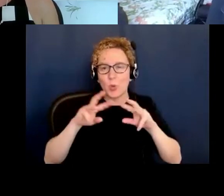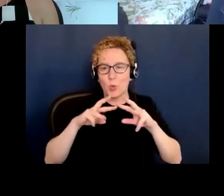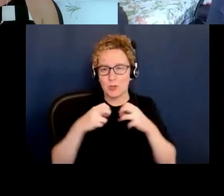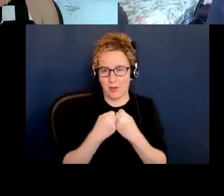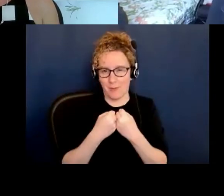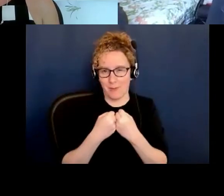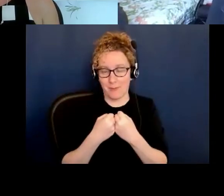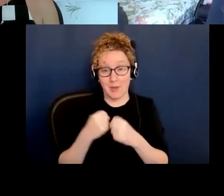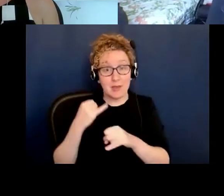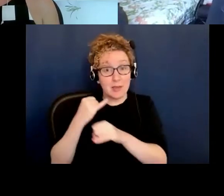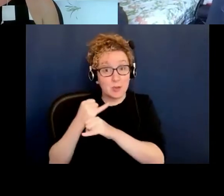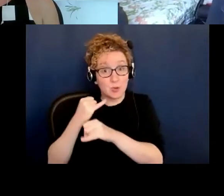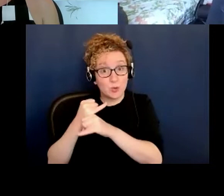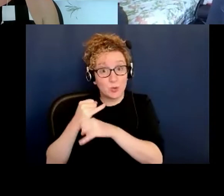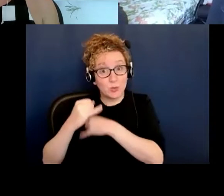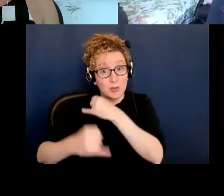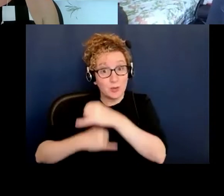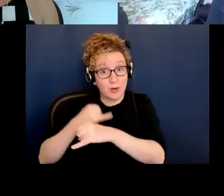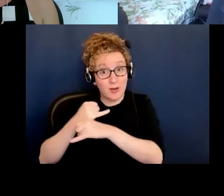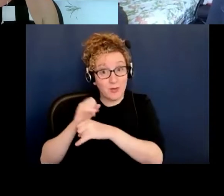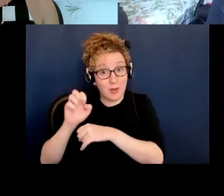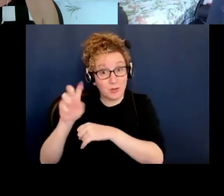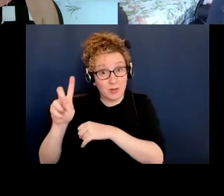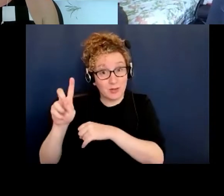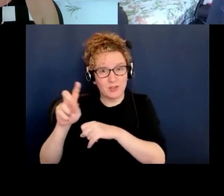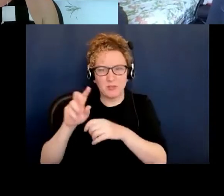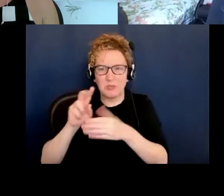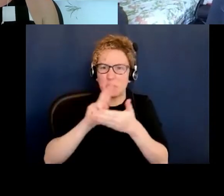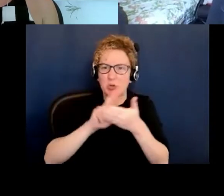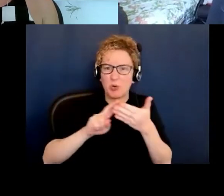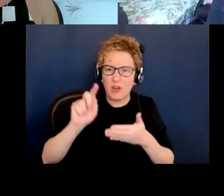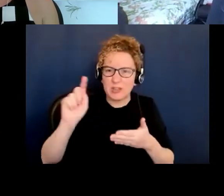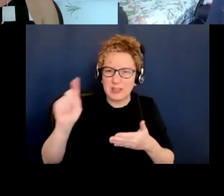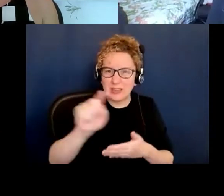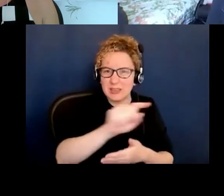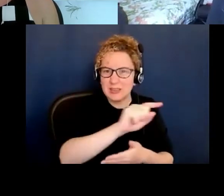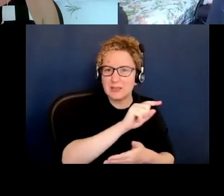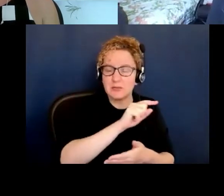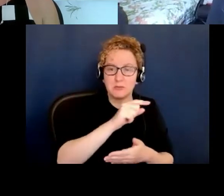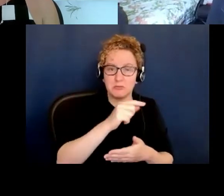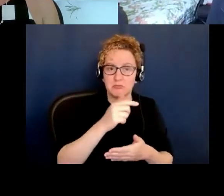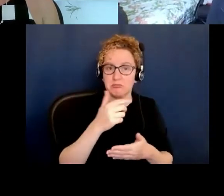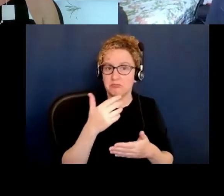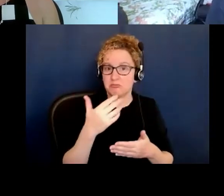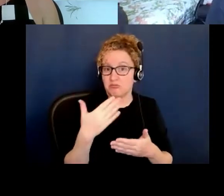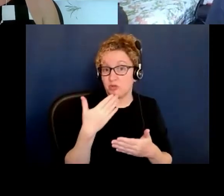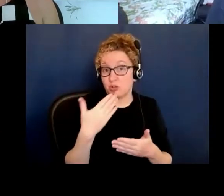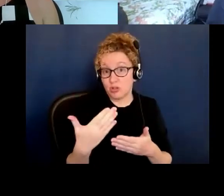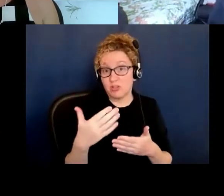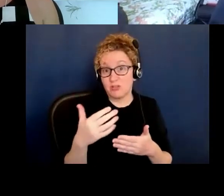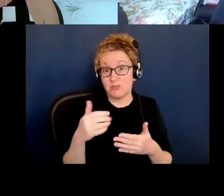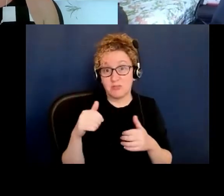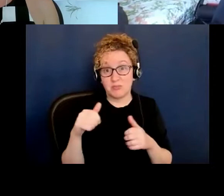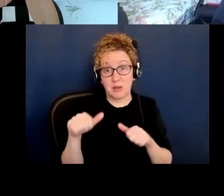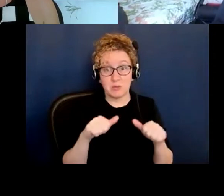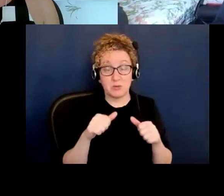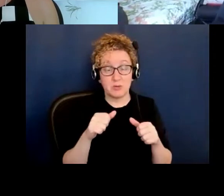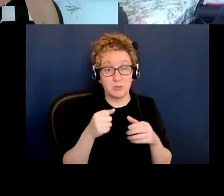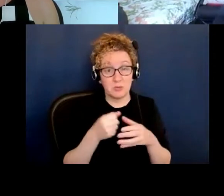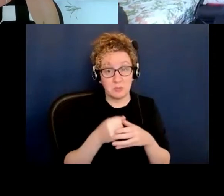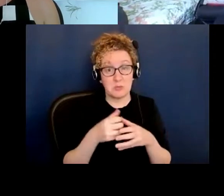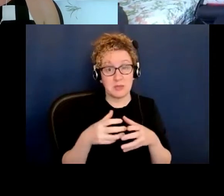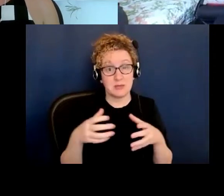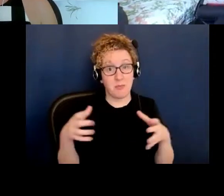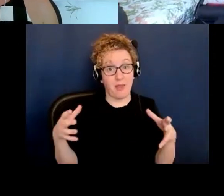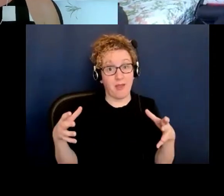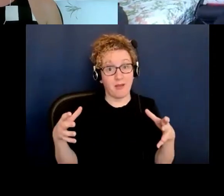the Institute of International Education, different universities, and it's good to be able to expand